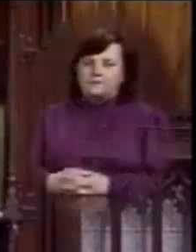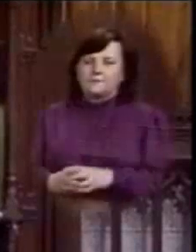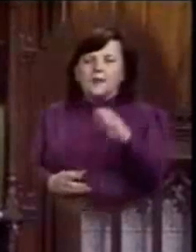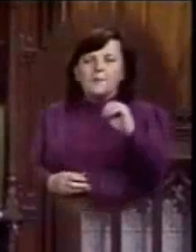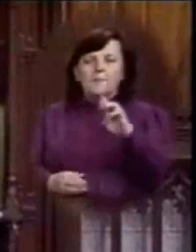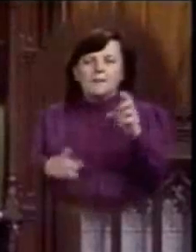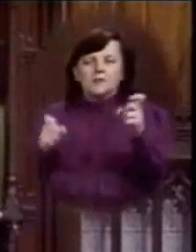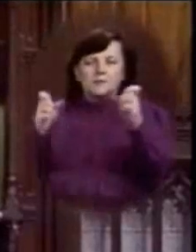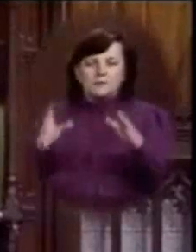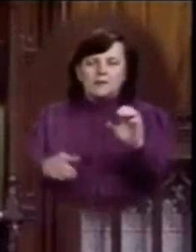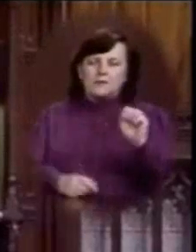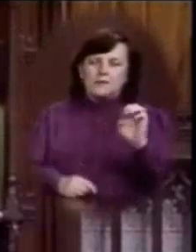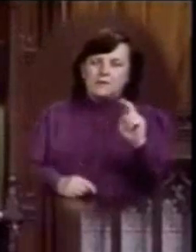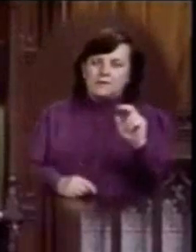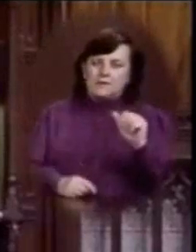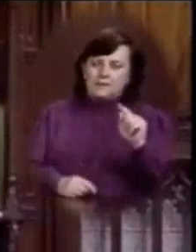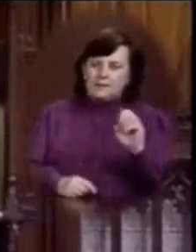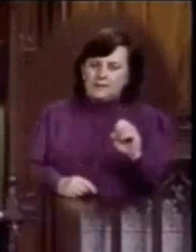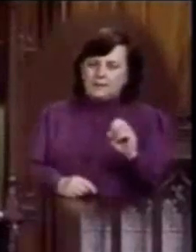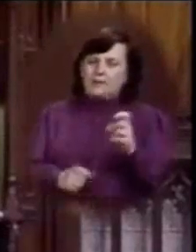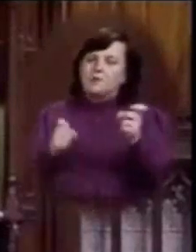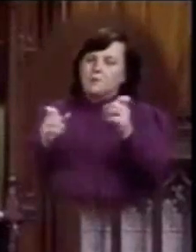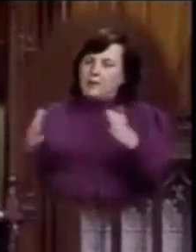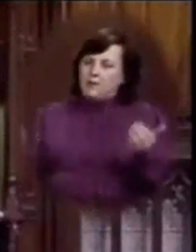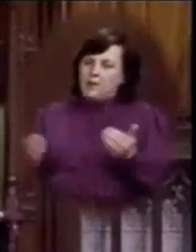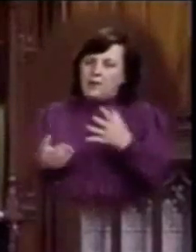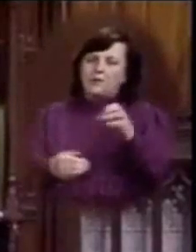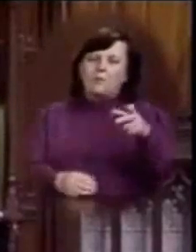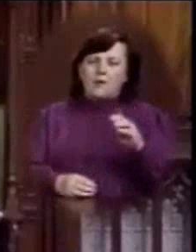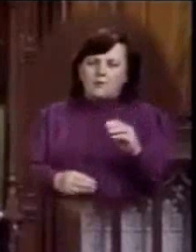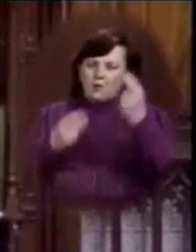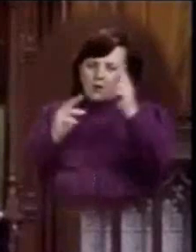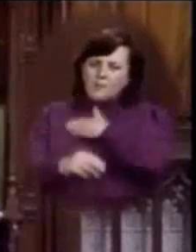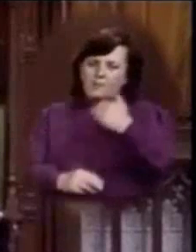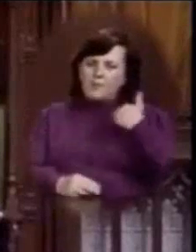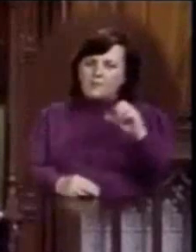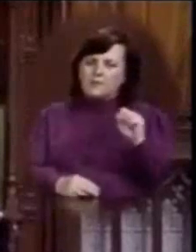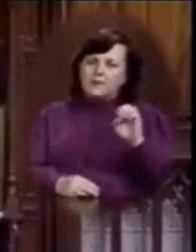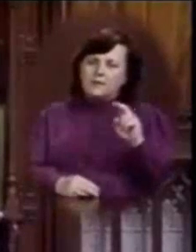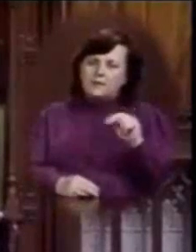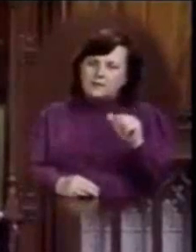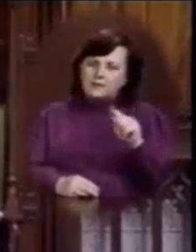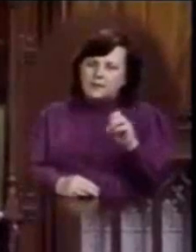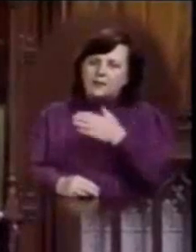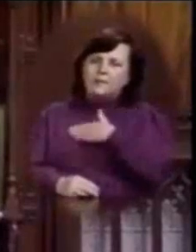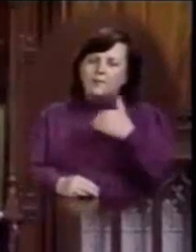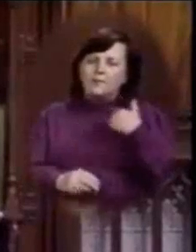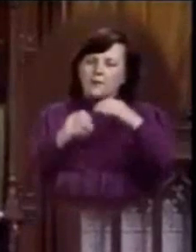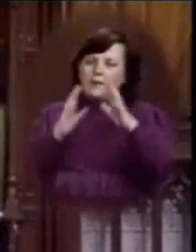Mr. Speaker of the Senate, Mr. Speaker, Prime Minister, honorable members of the Senate, members of the House of